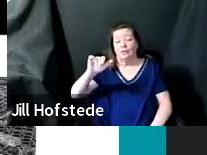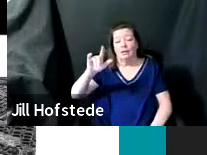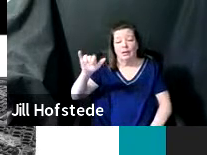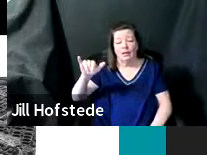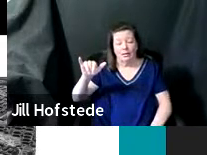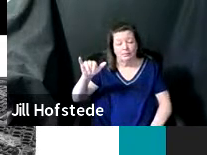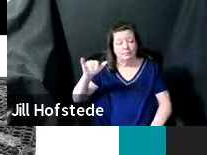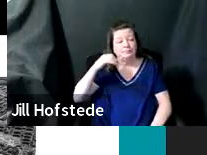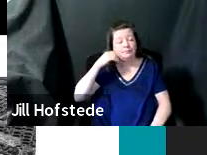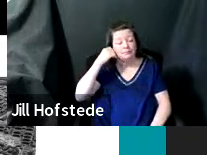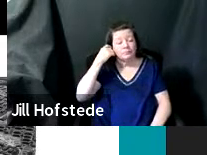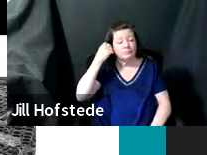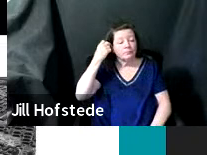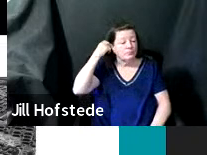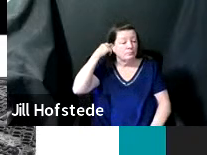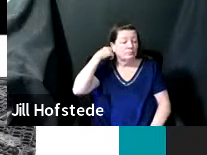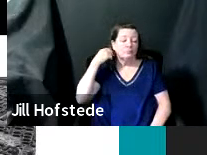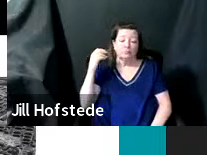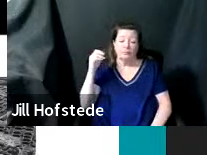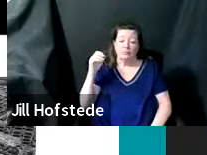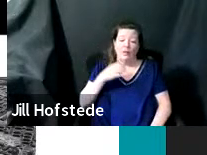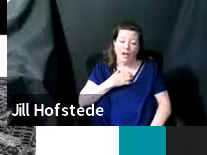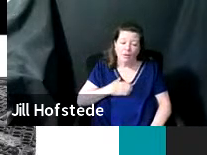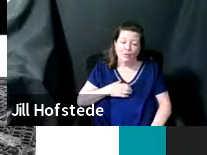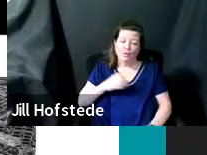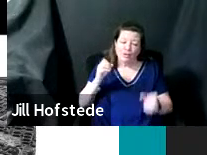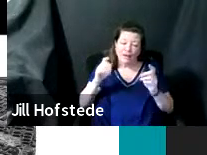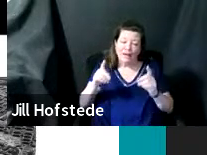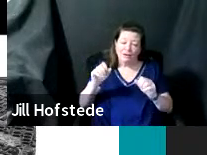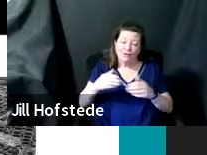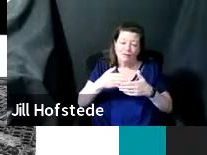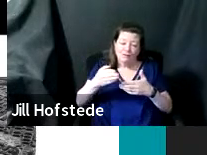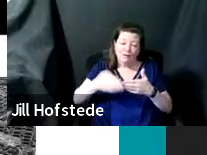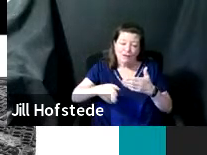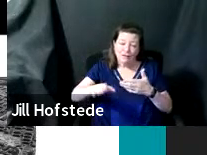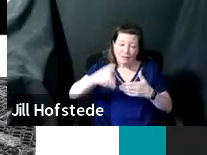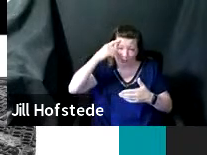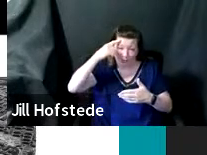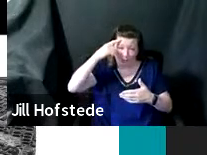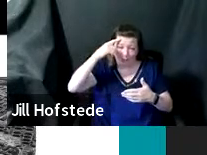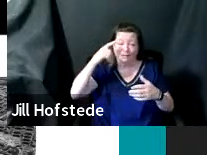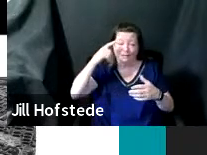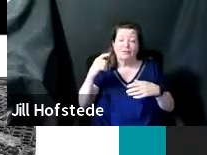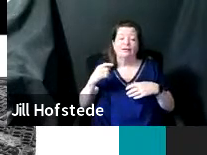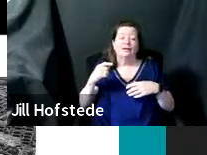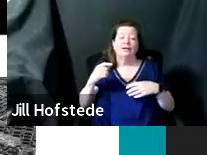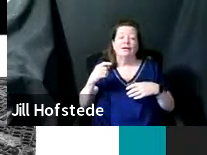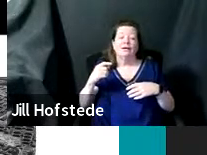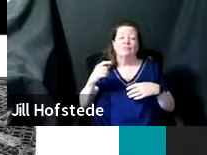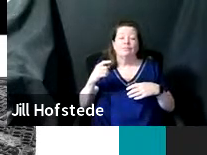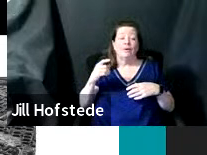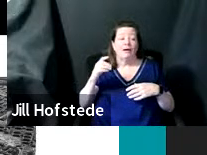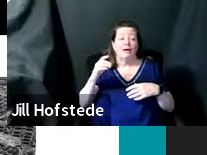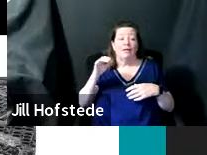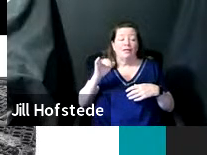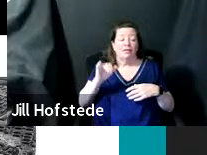Yeah, of course, yeah, I wish Ed could finish his thought there, but yeah, that qualitative experience, right, and that